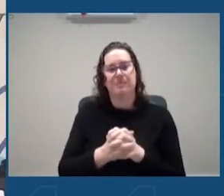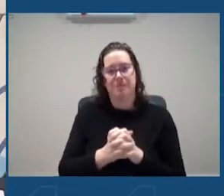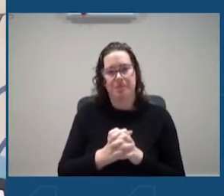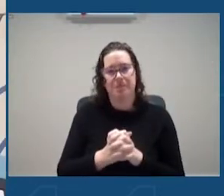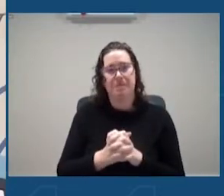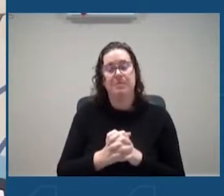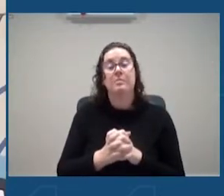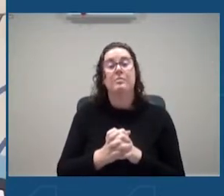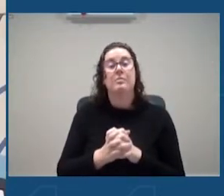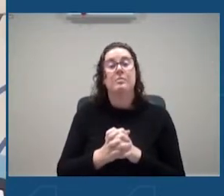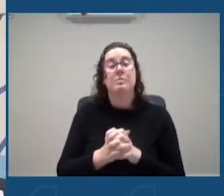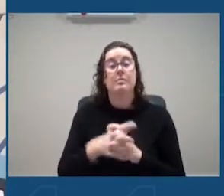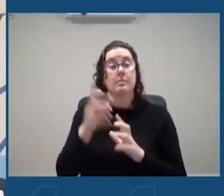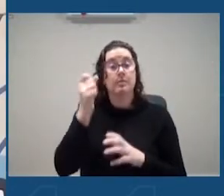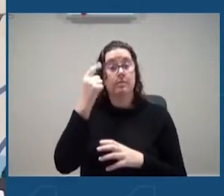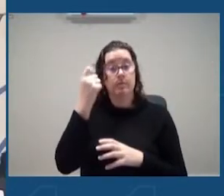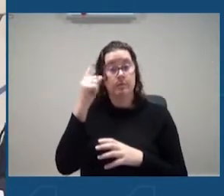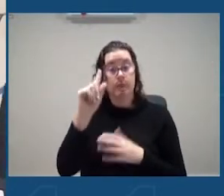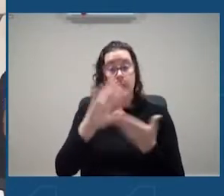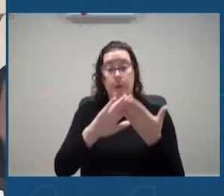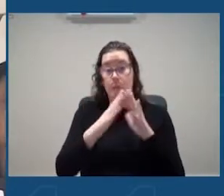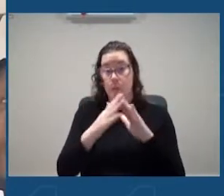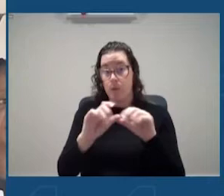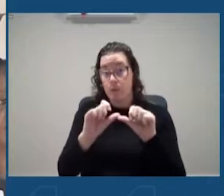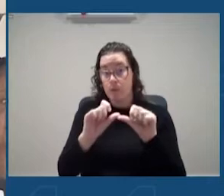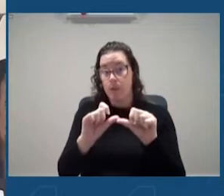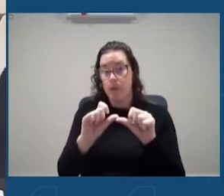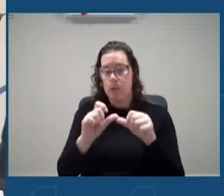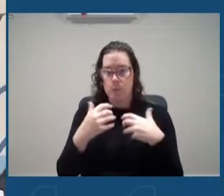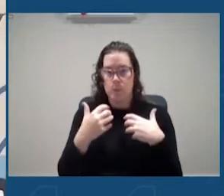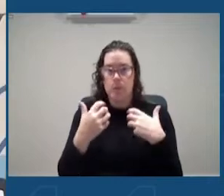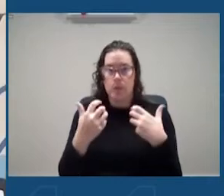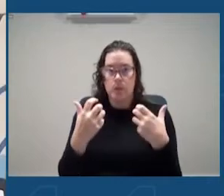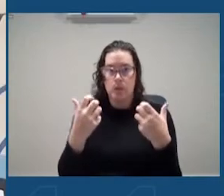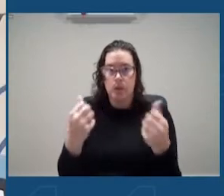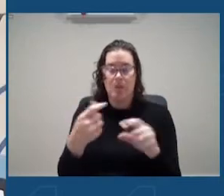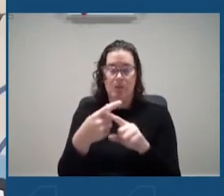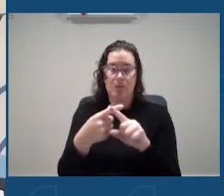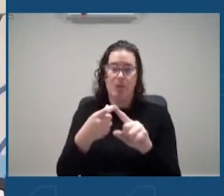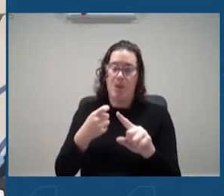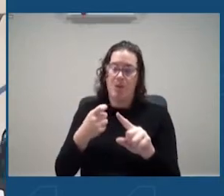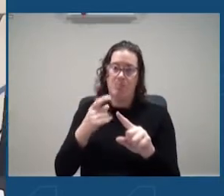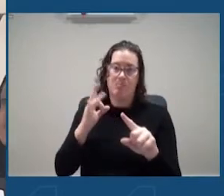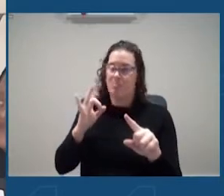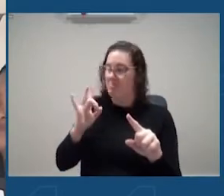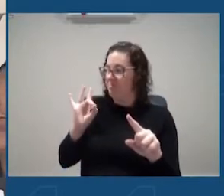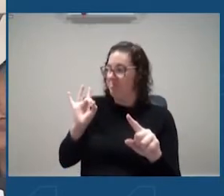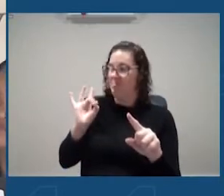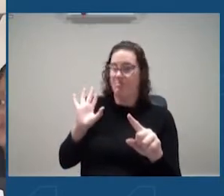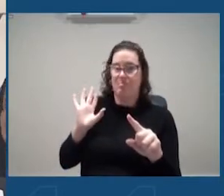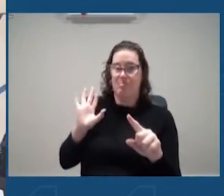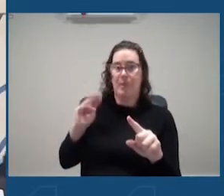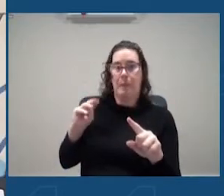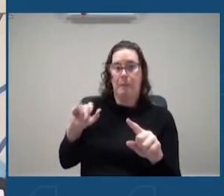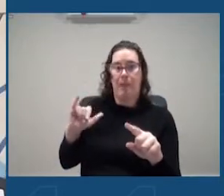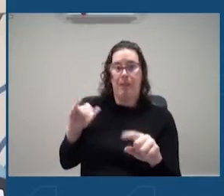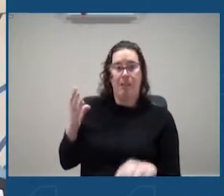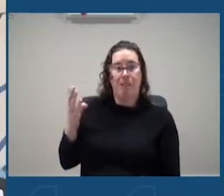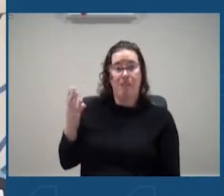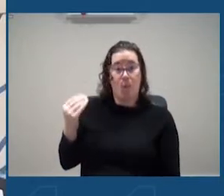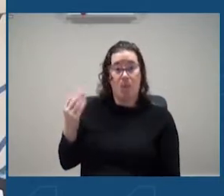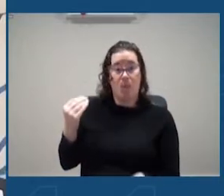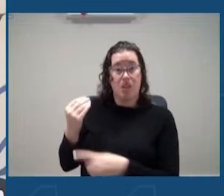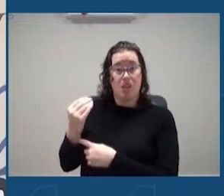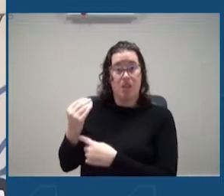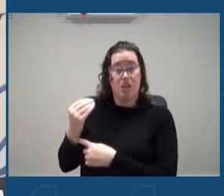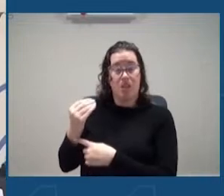as our community continues to heal from the terrible May 14th